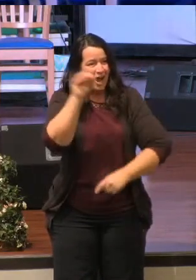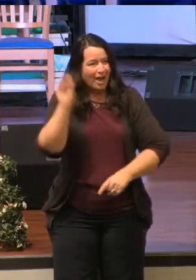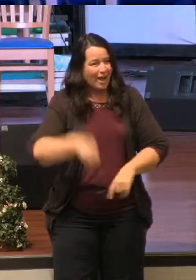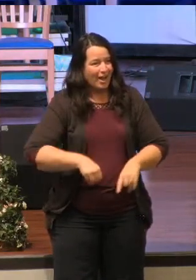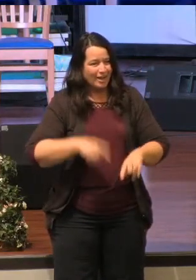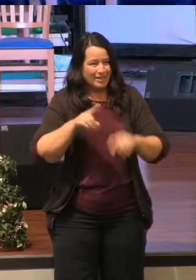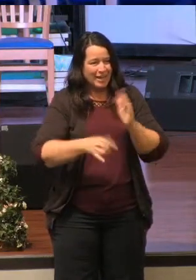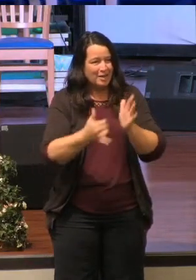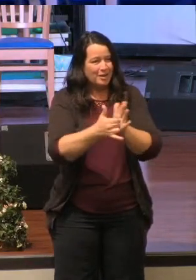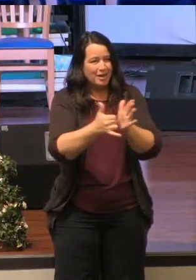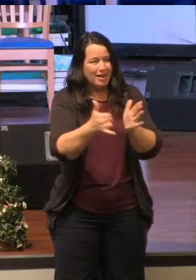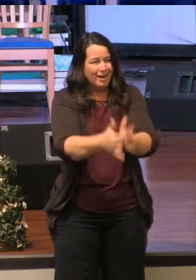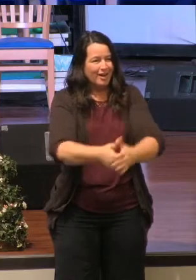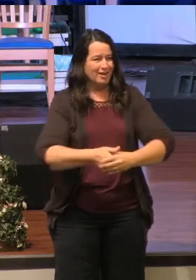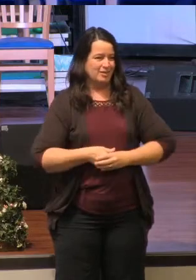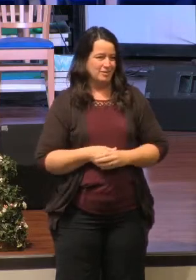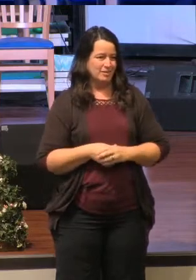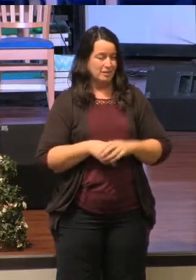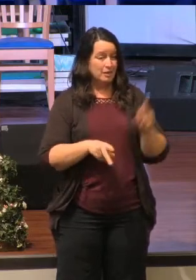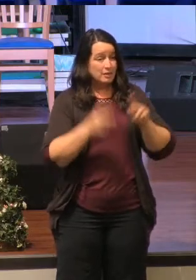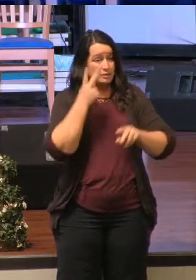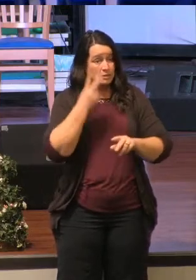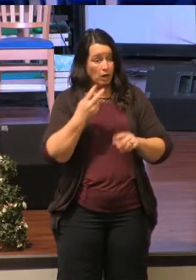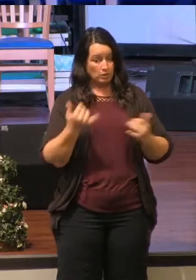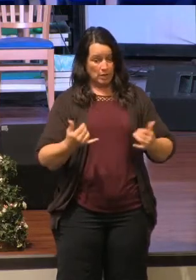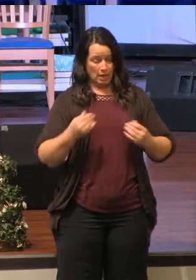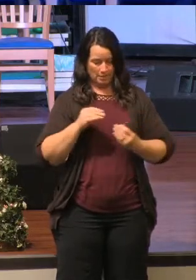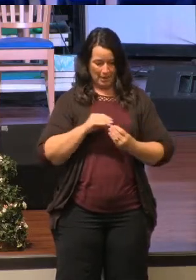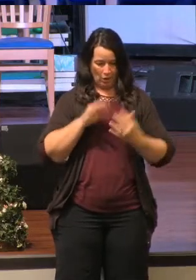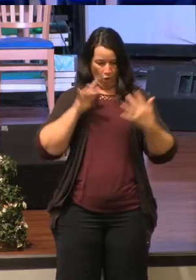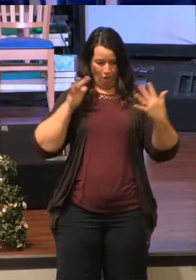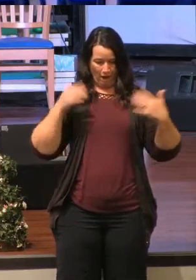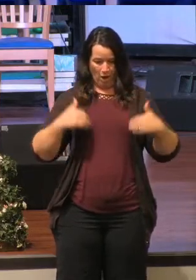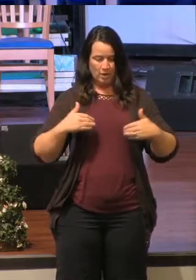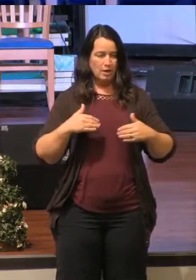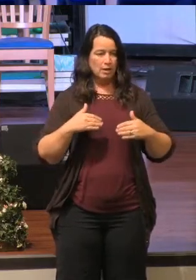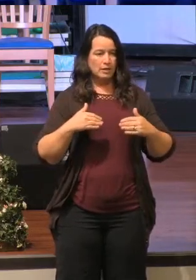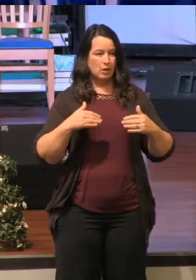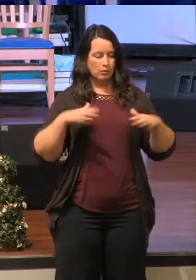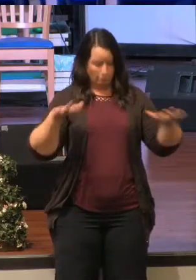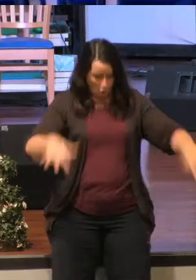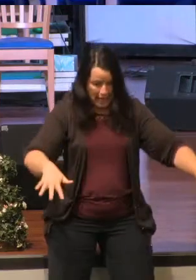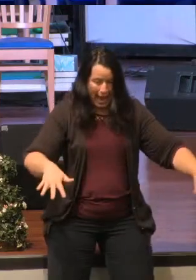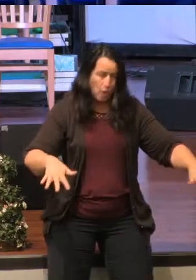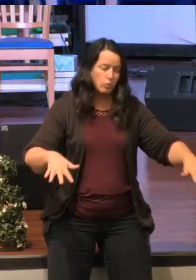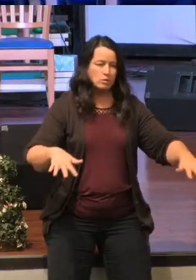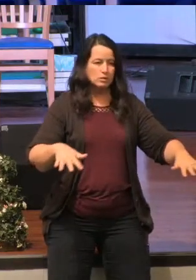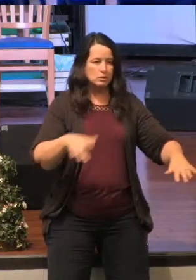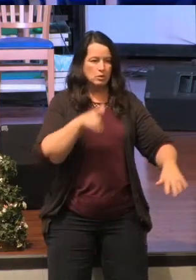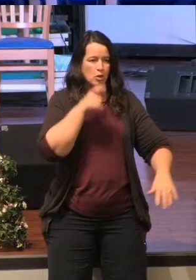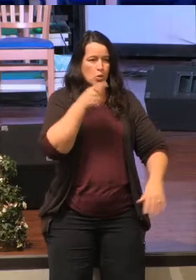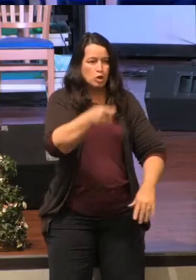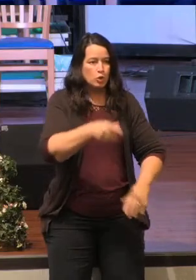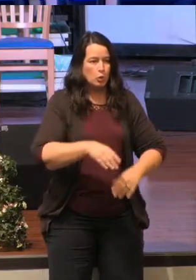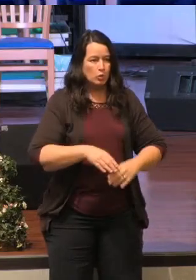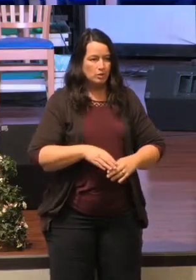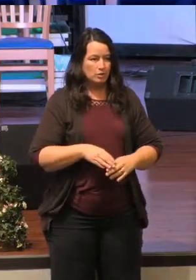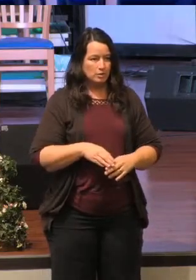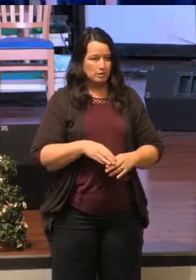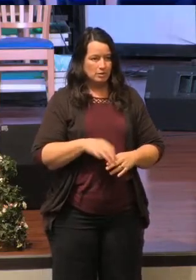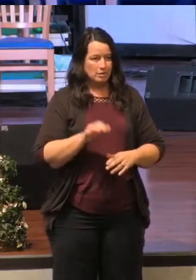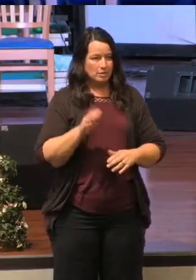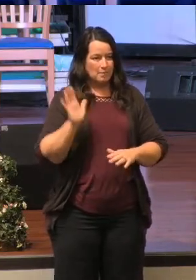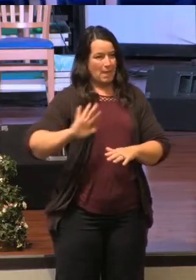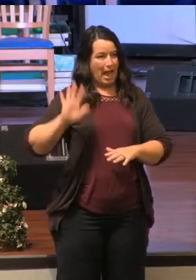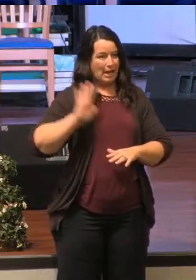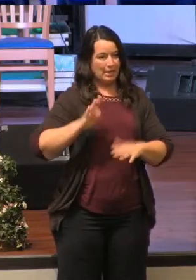day, if people saw you now in your glorified state, they would drop down like the apostles did before angels. And the